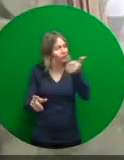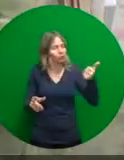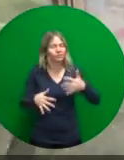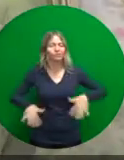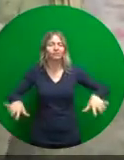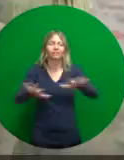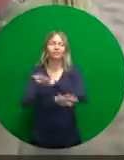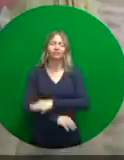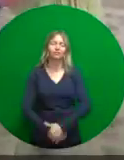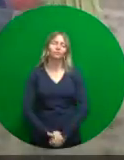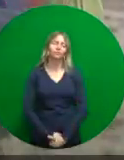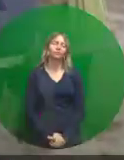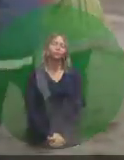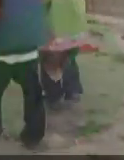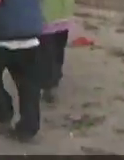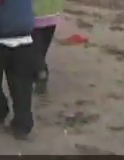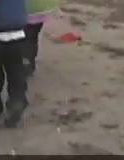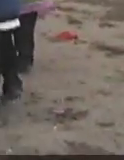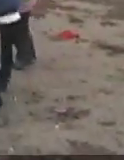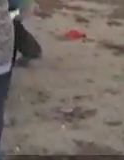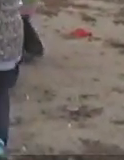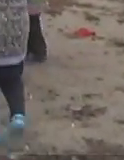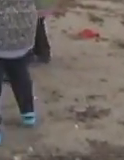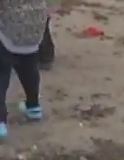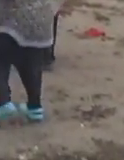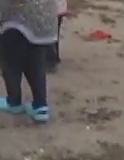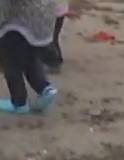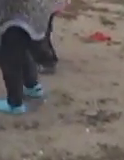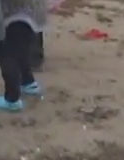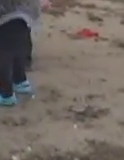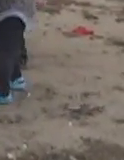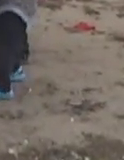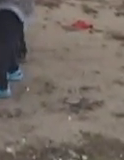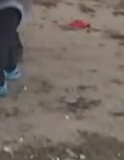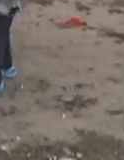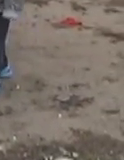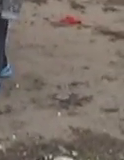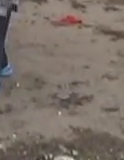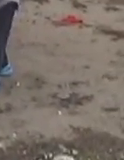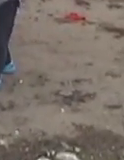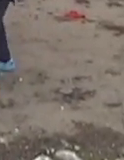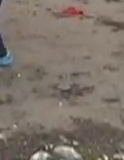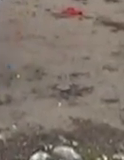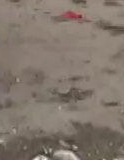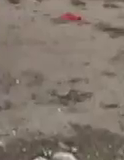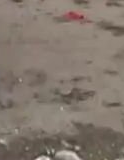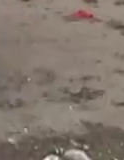treated all the same.